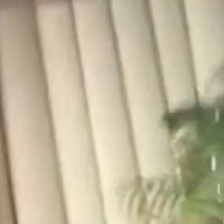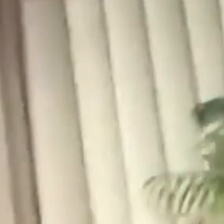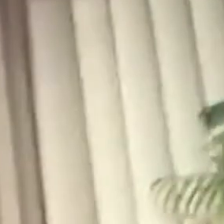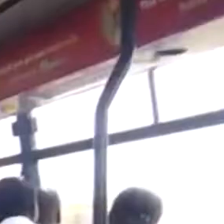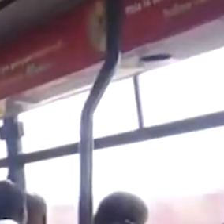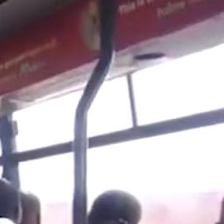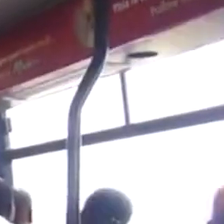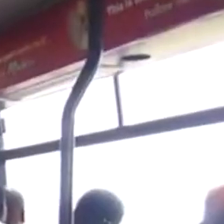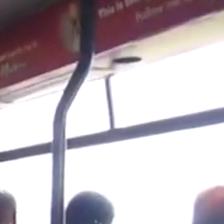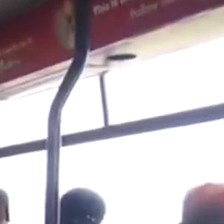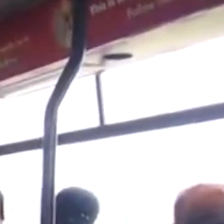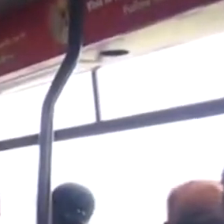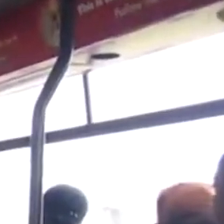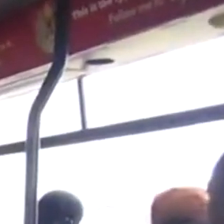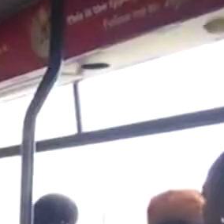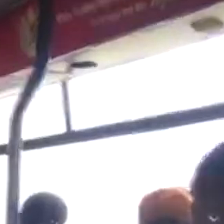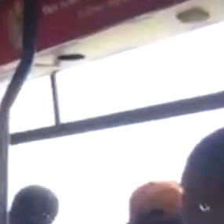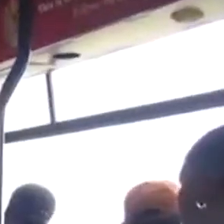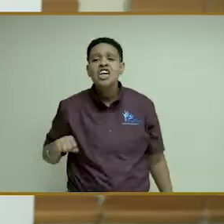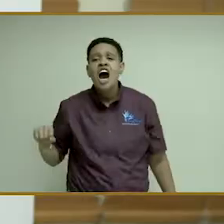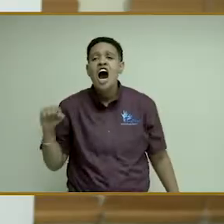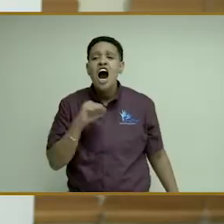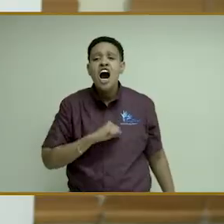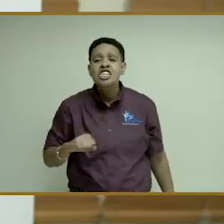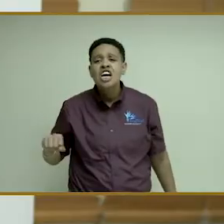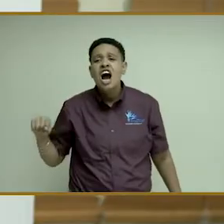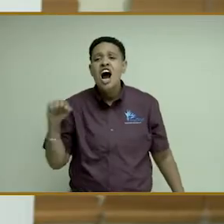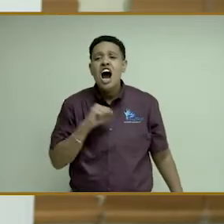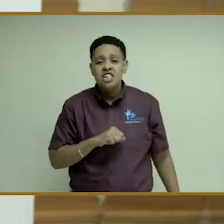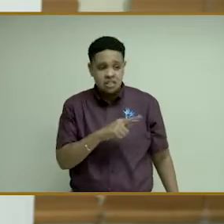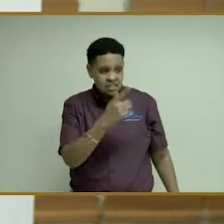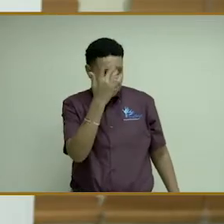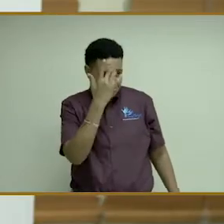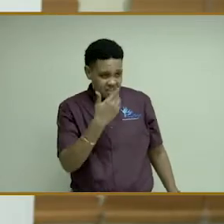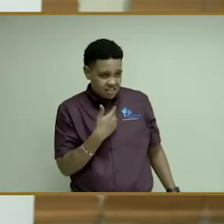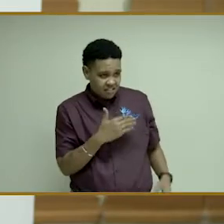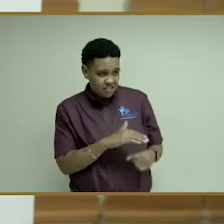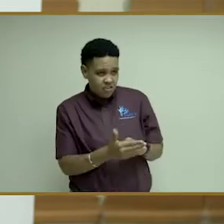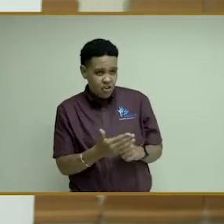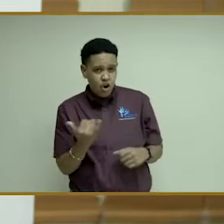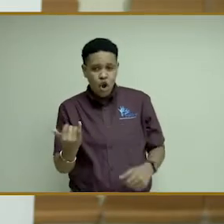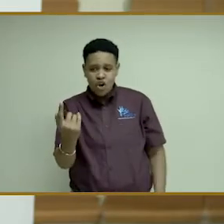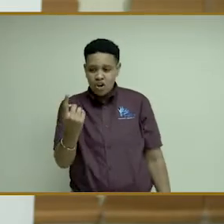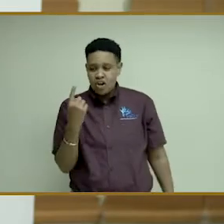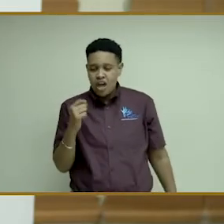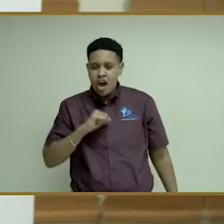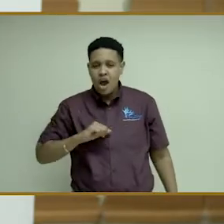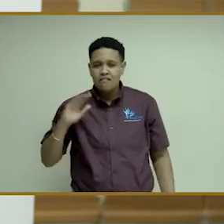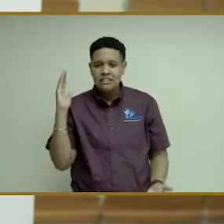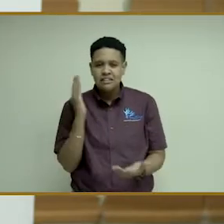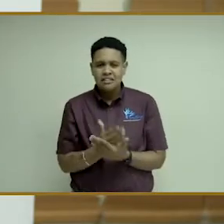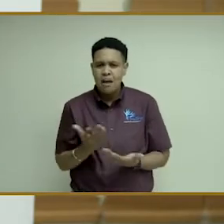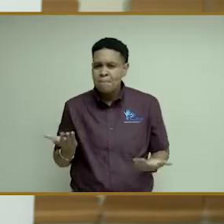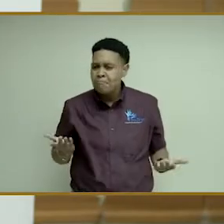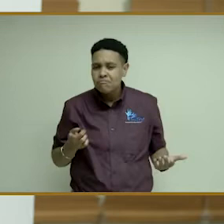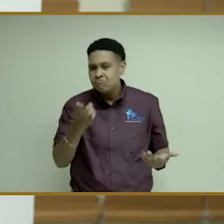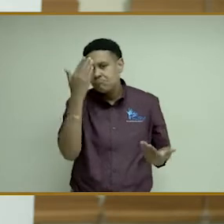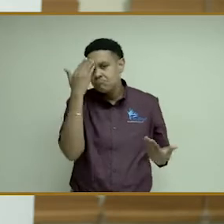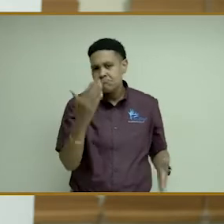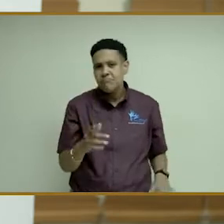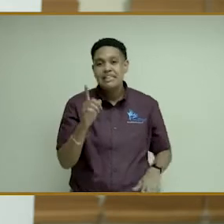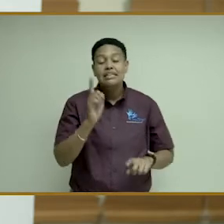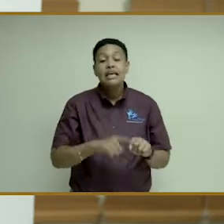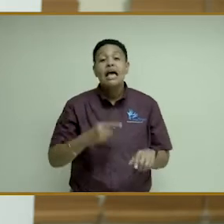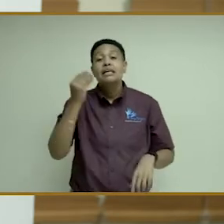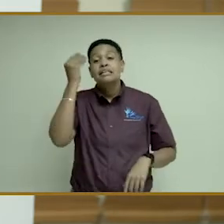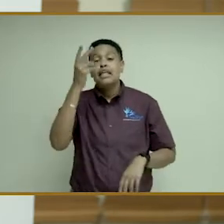when they were coughing outside the door and they stepped in and they're not coughing now. You can't really tell if they were sitting